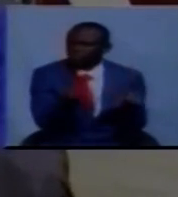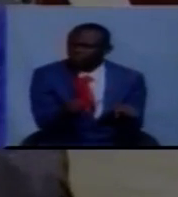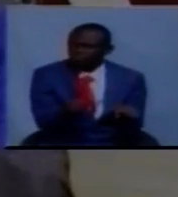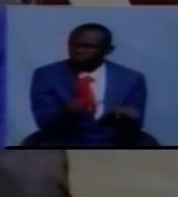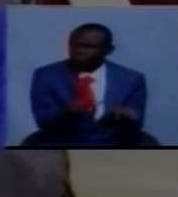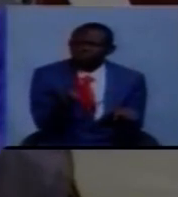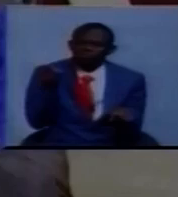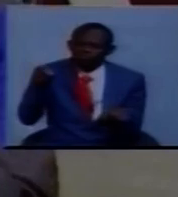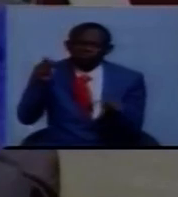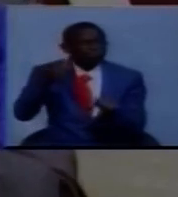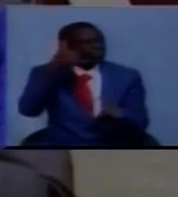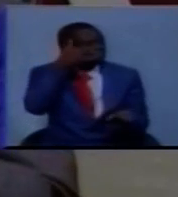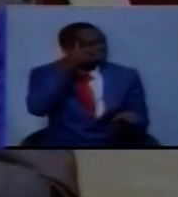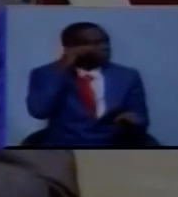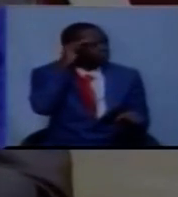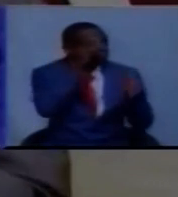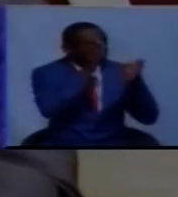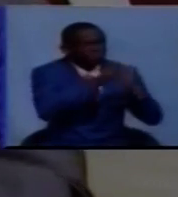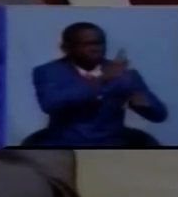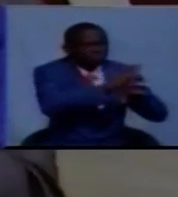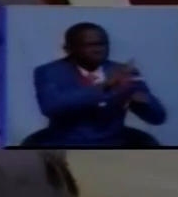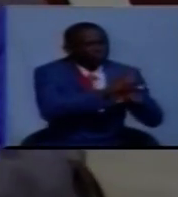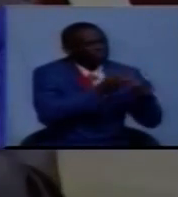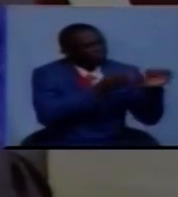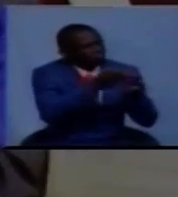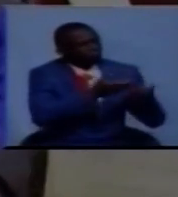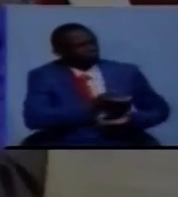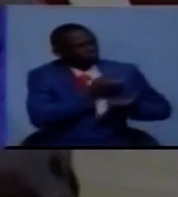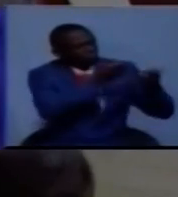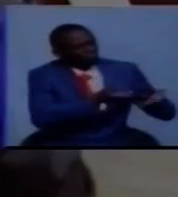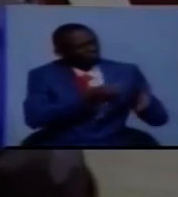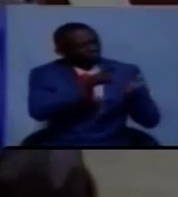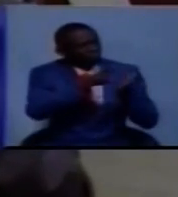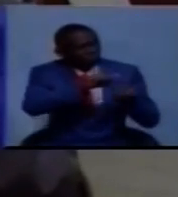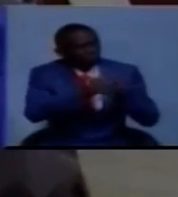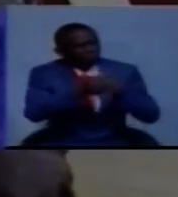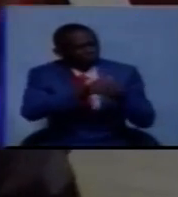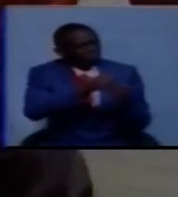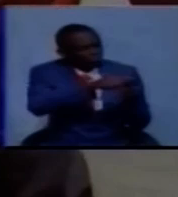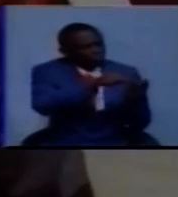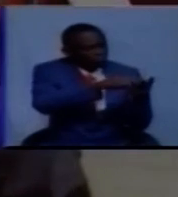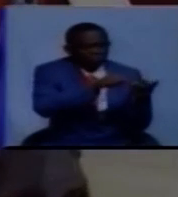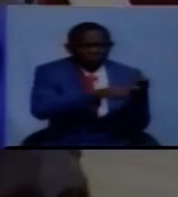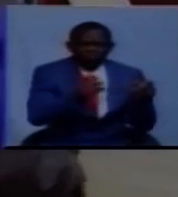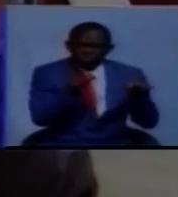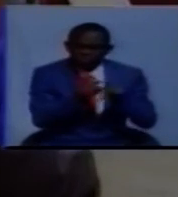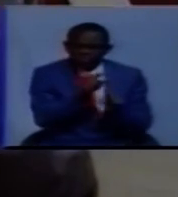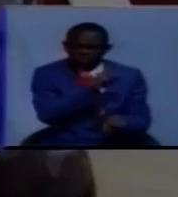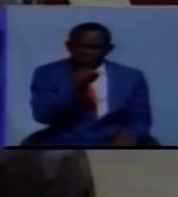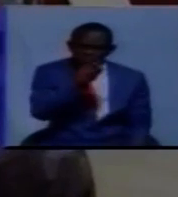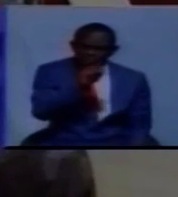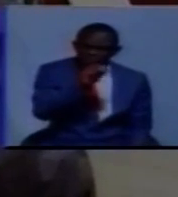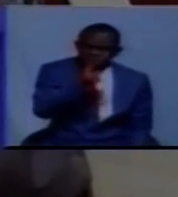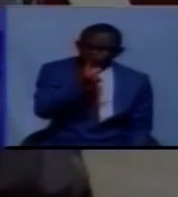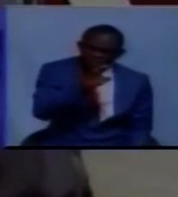has got these problems and things. It can be ZNBC. There can be some issues ranging from sexual harassment and paid leave. They can be able